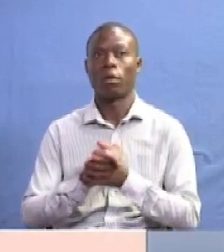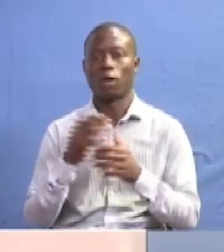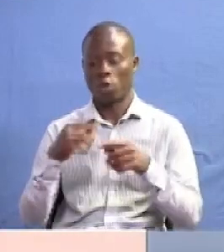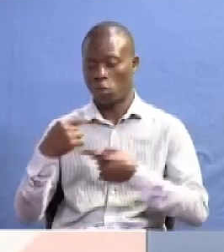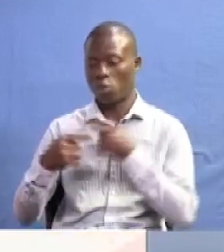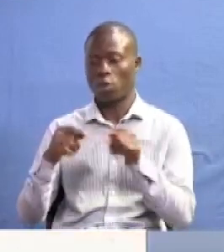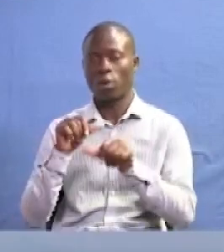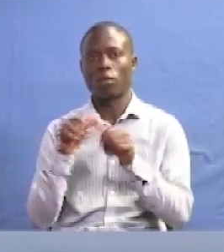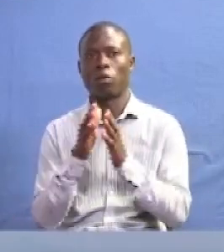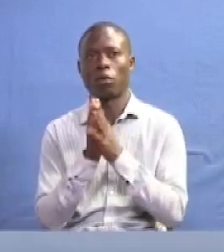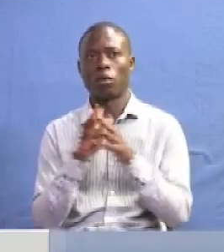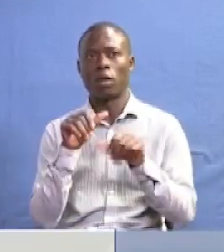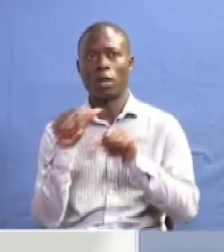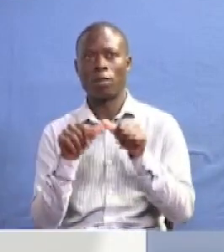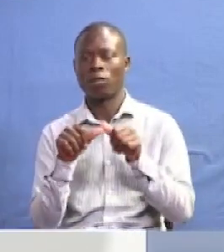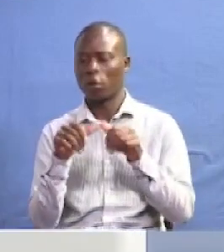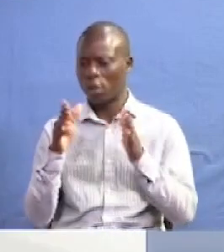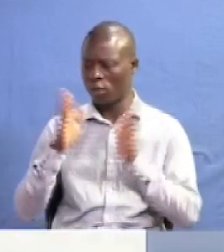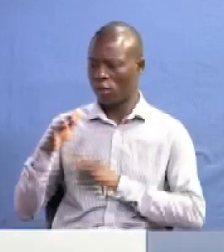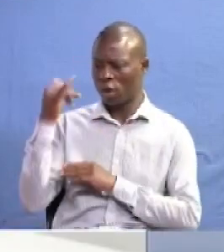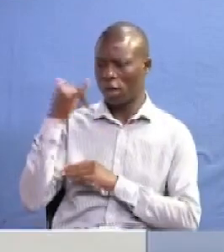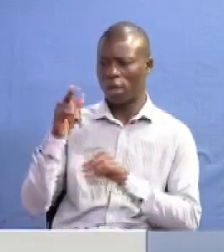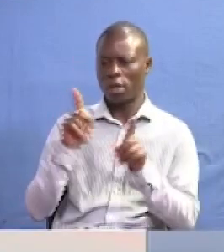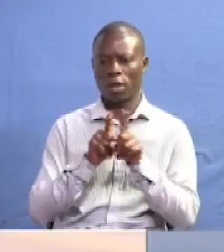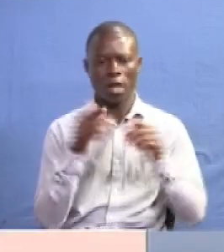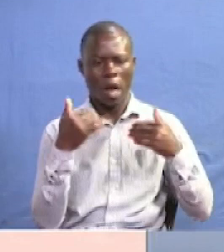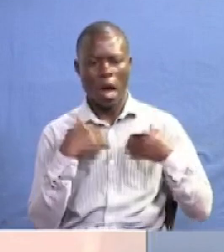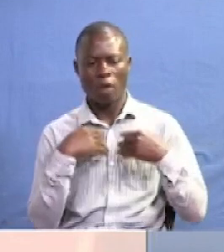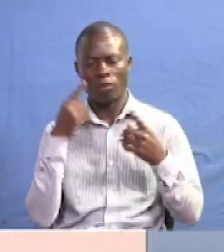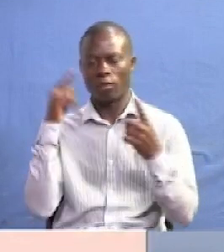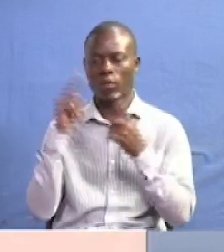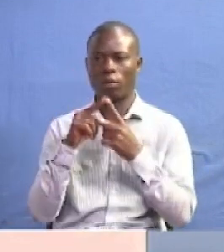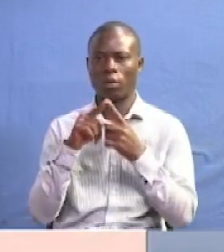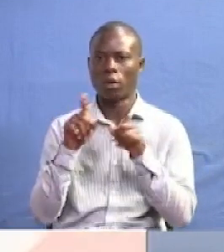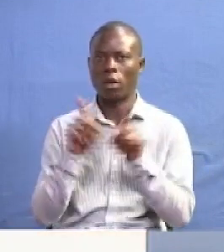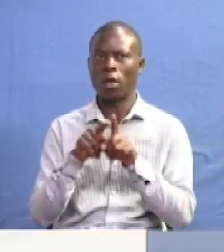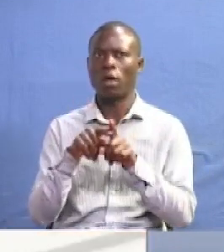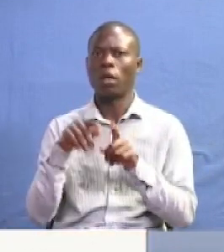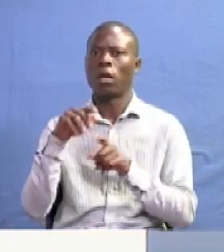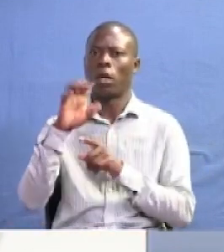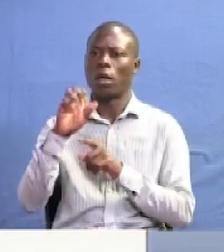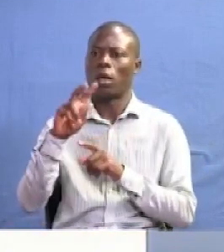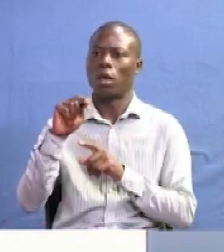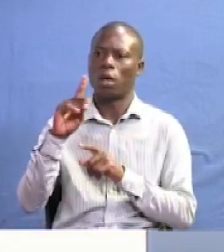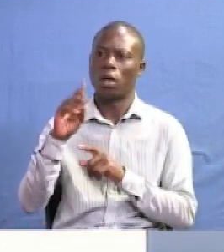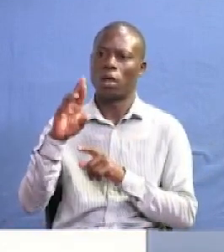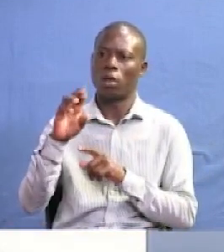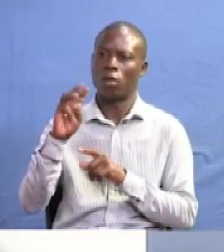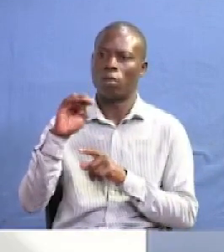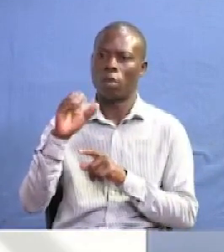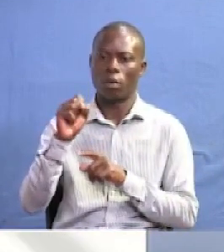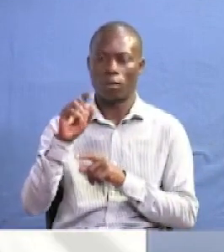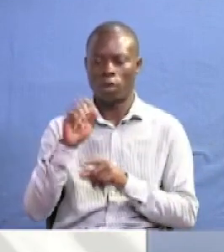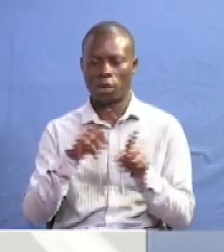move on to a story of resilience and hope in endometriosis care. Endometriosis is a condition where tissue similar to